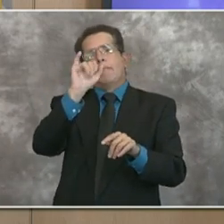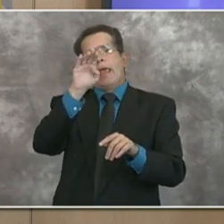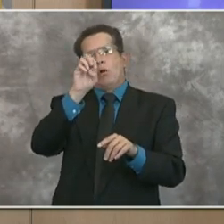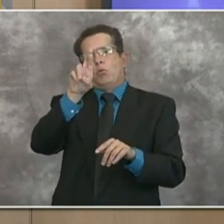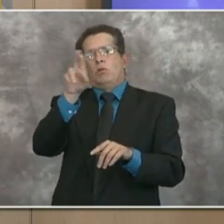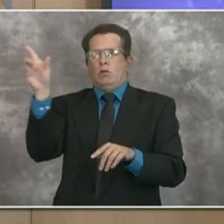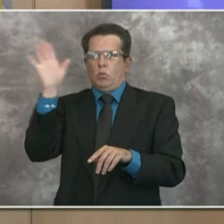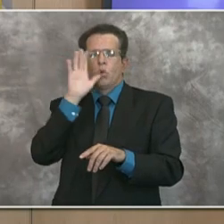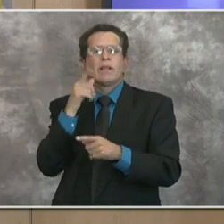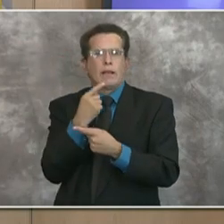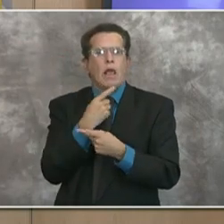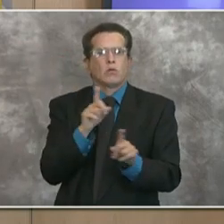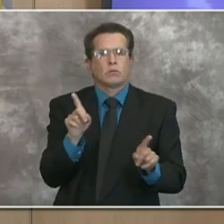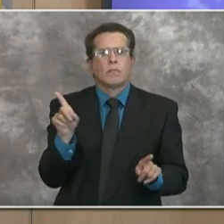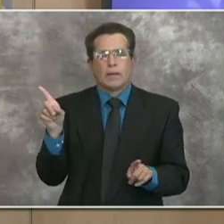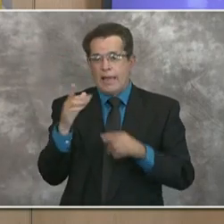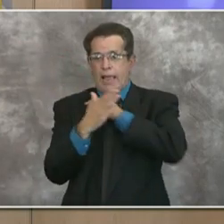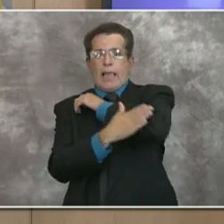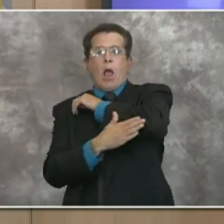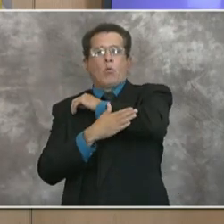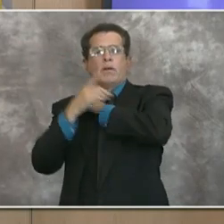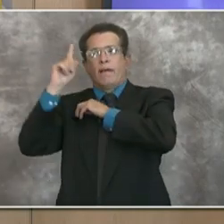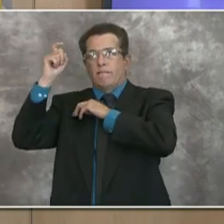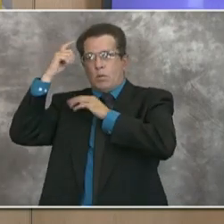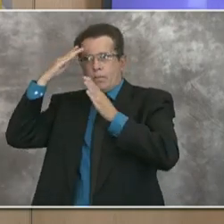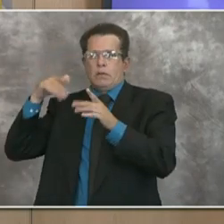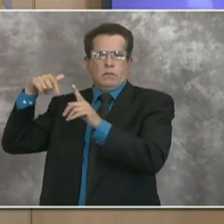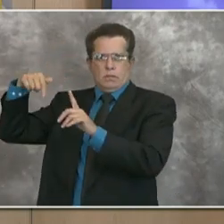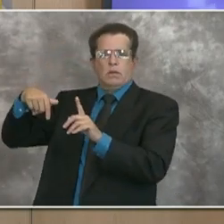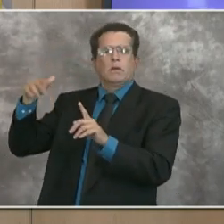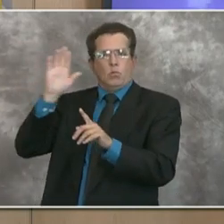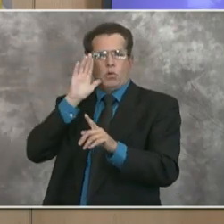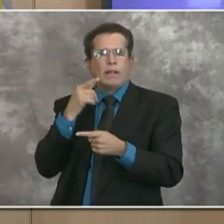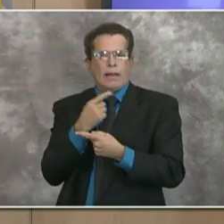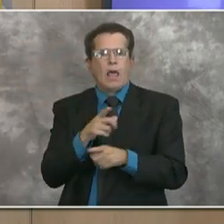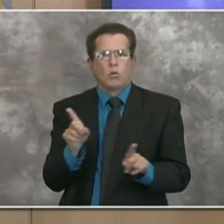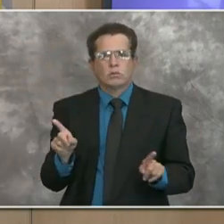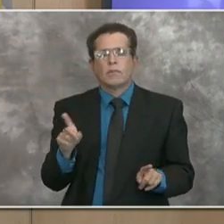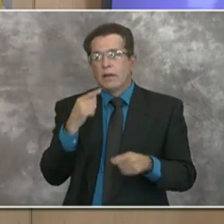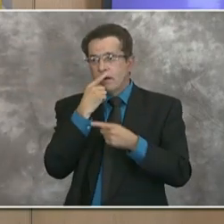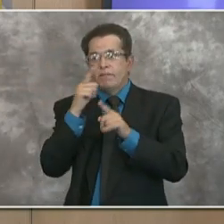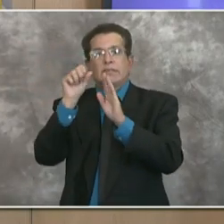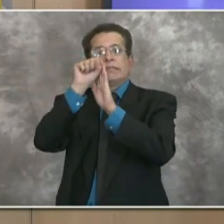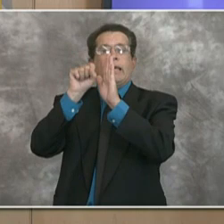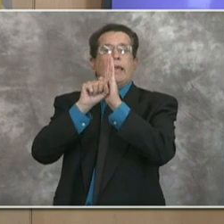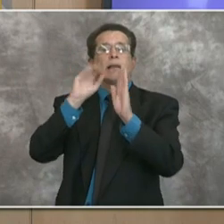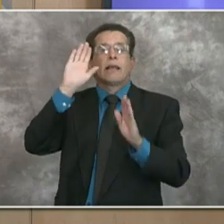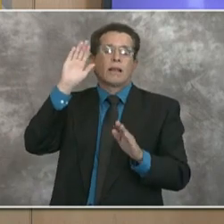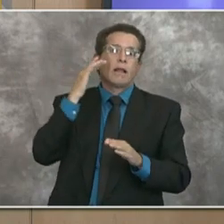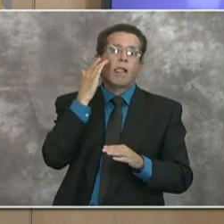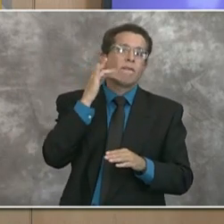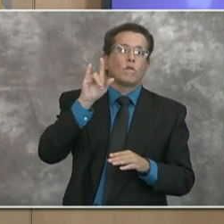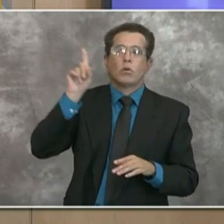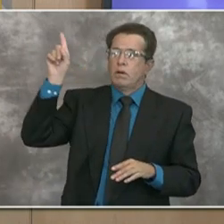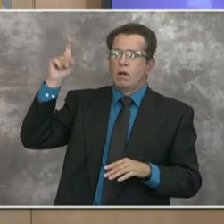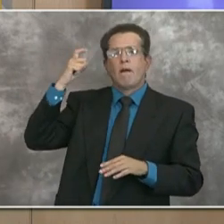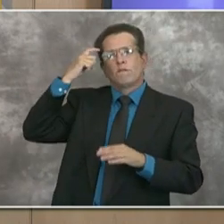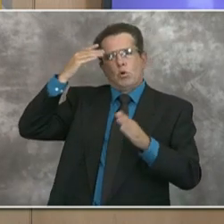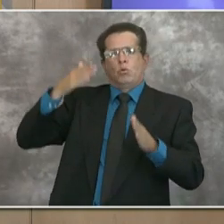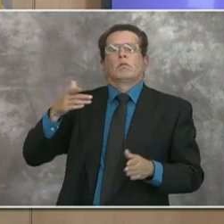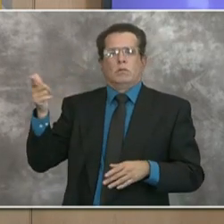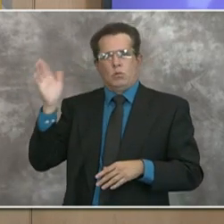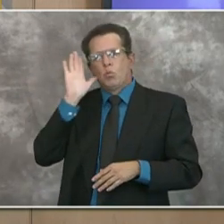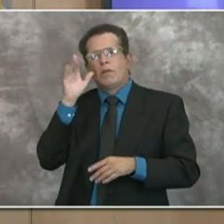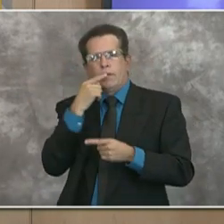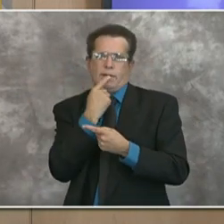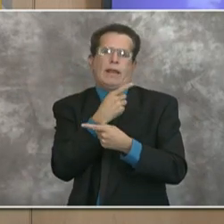it. If there's an official announcement from county government, it will be announced in this forum. If there's an official announcement from the state of California, the governor likewise will share